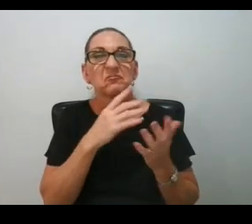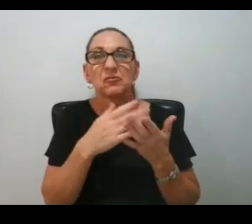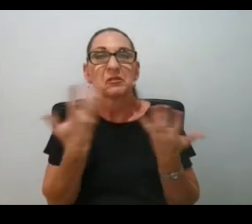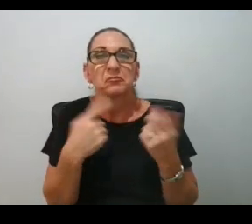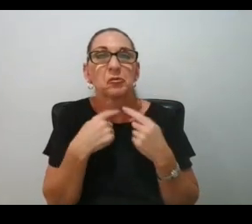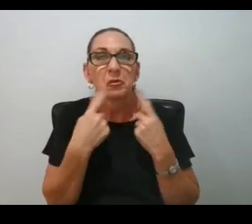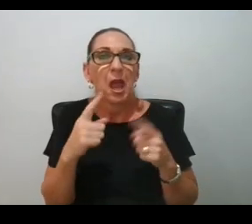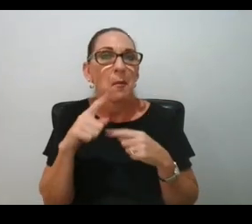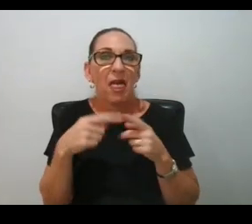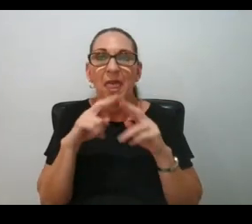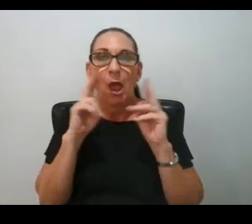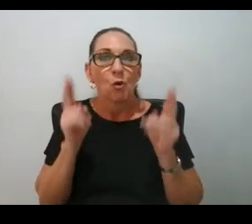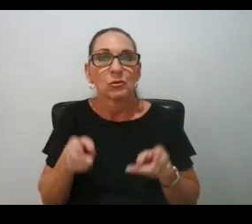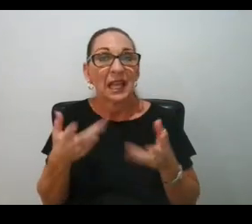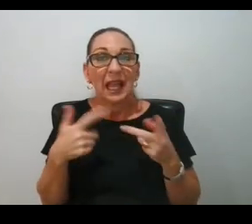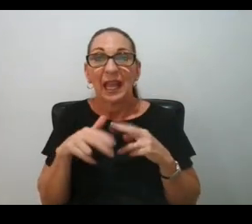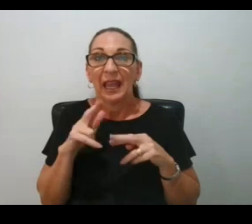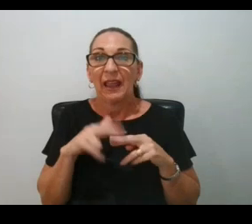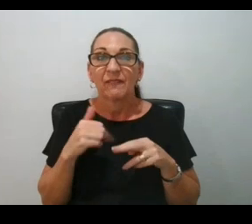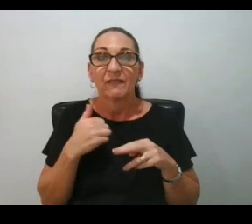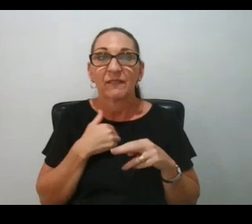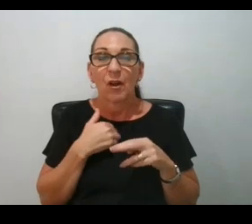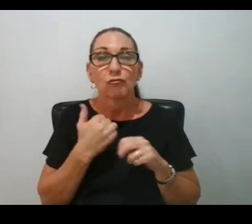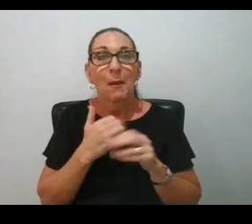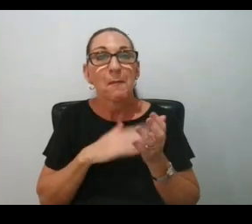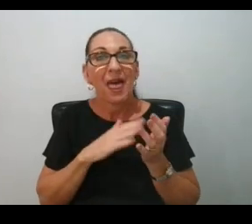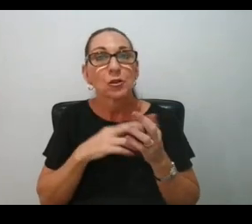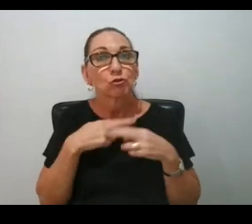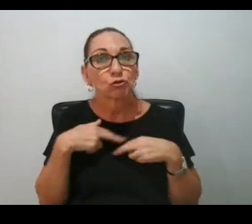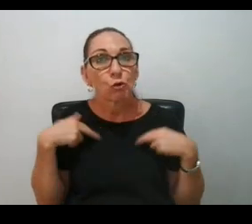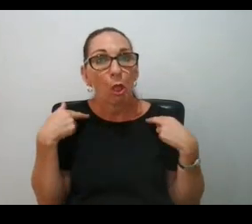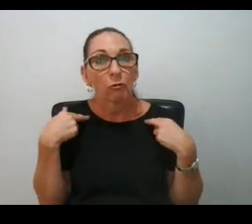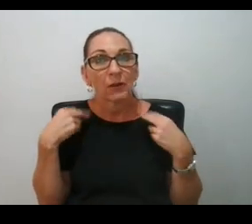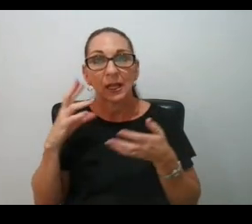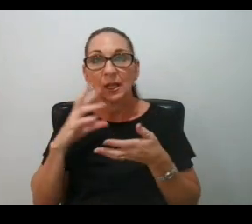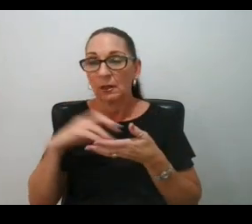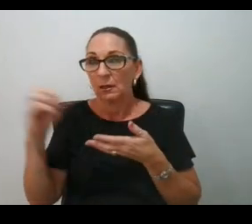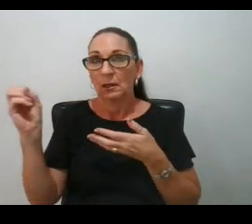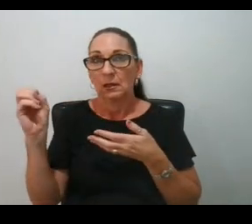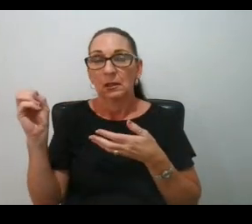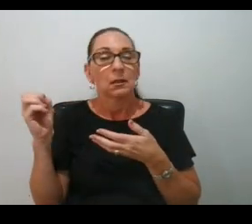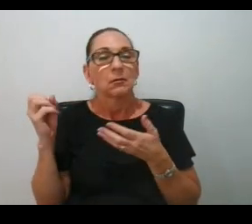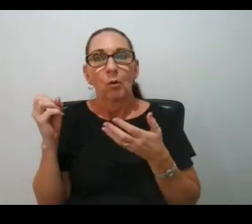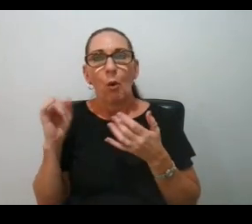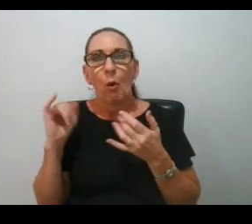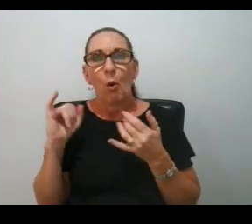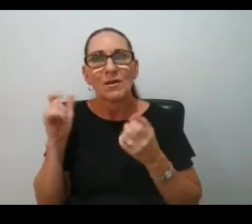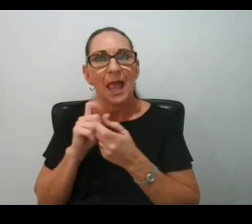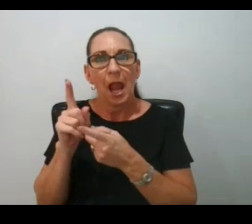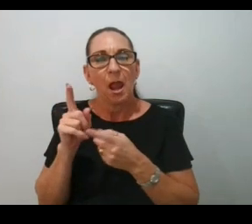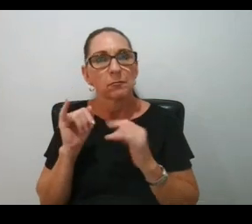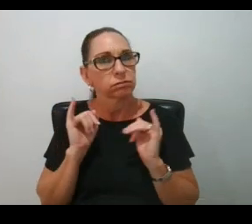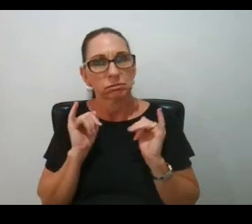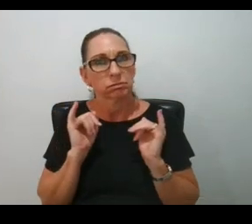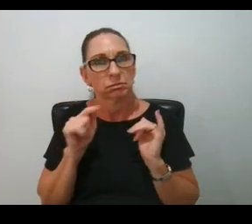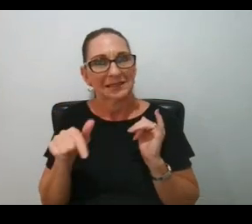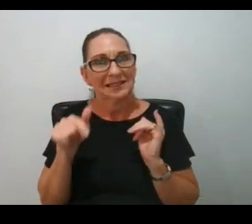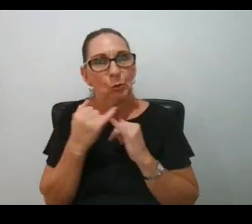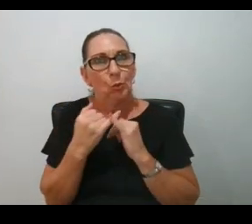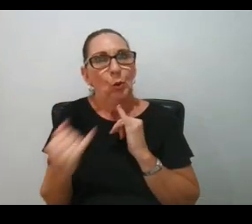housing. If I lose my grandmother's jewellery, that'll be the end. And it's really important not